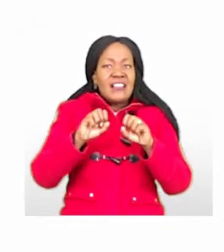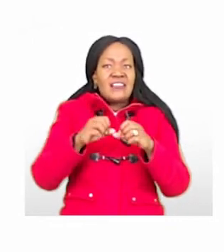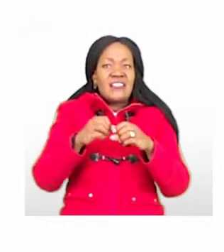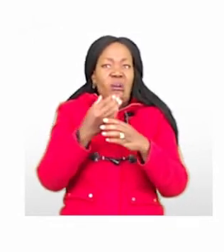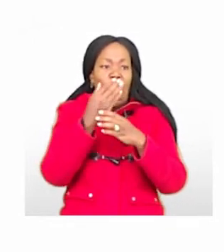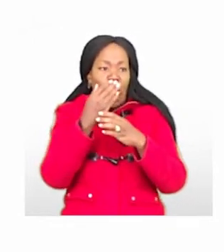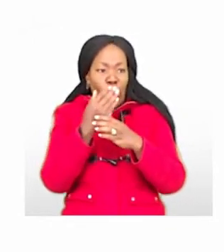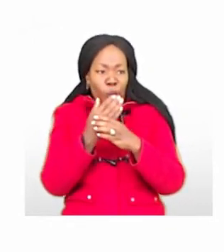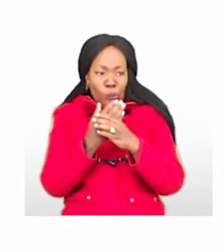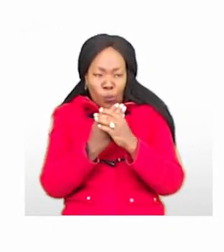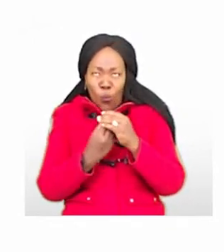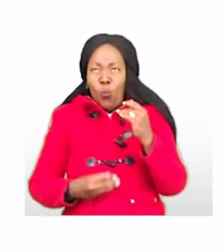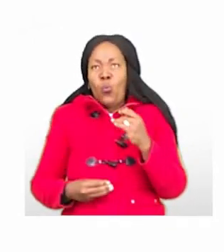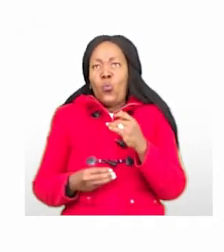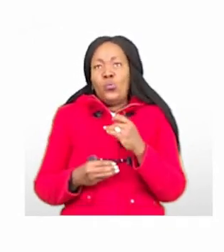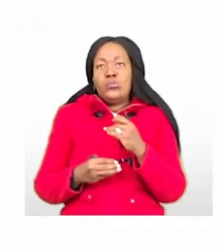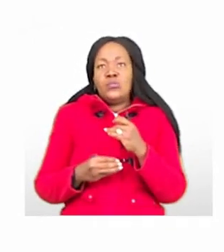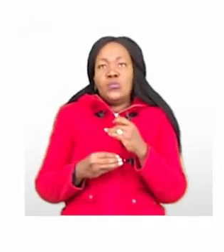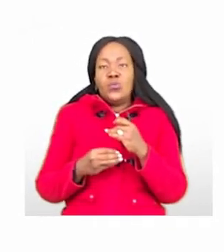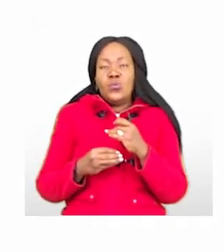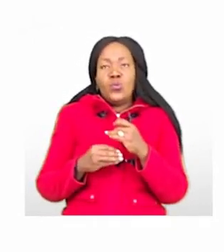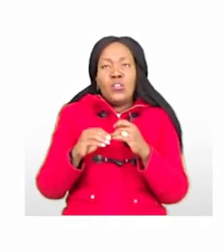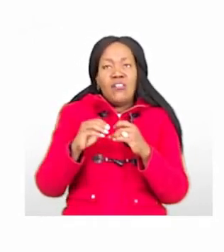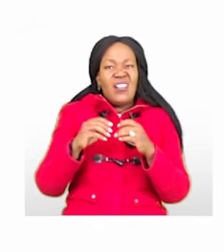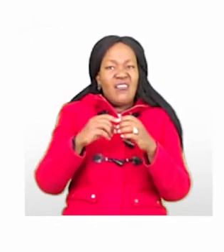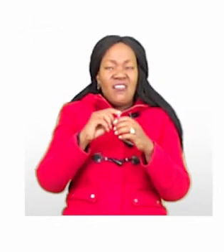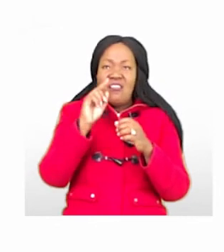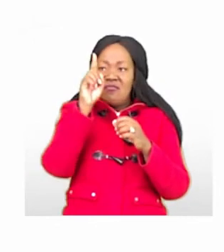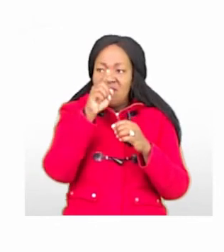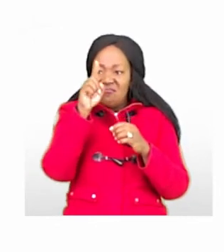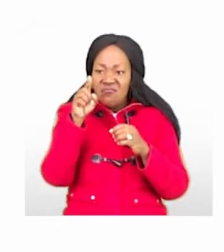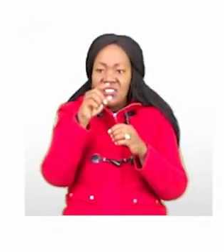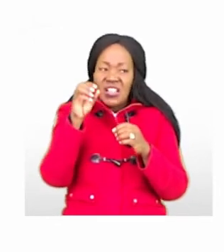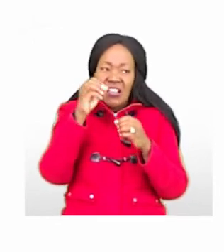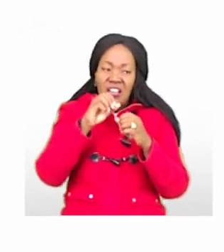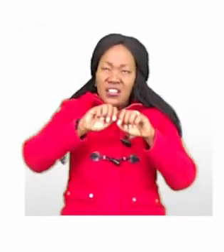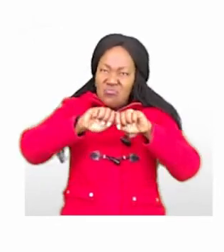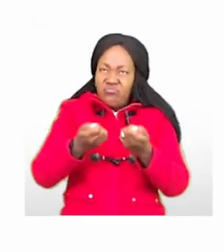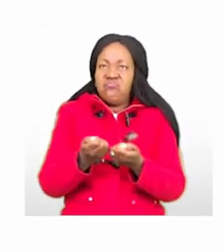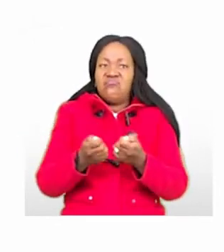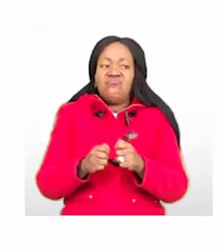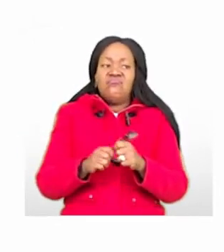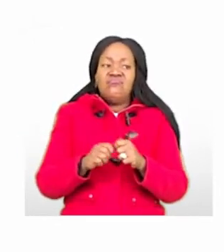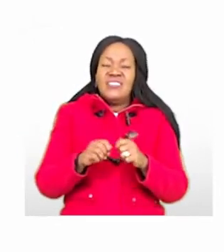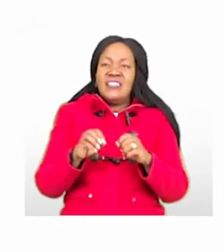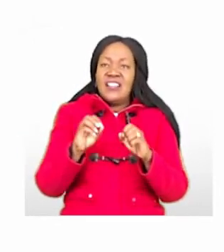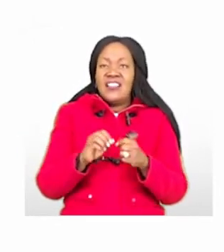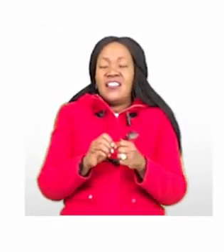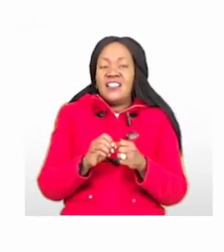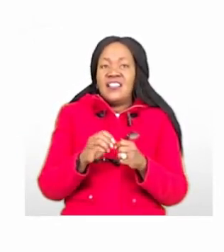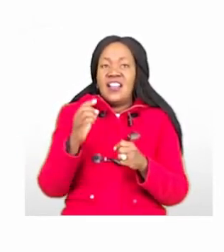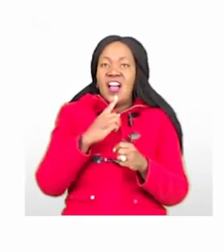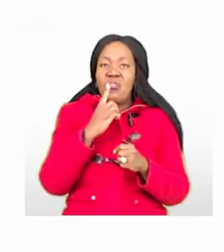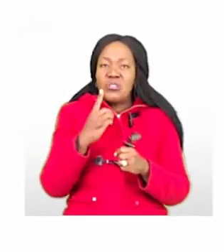windmill on the farm. One of the blades has fallen down, it's broken. Now we would like you